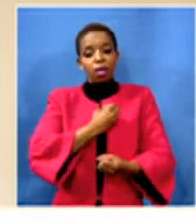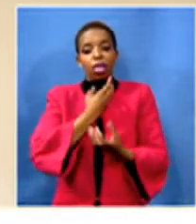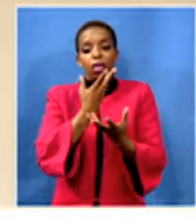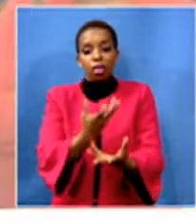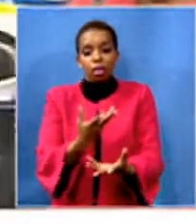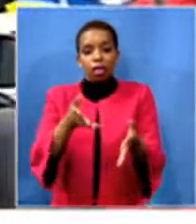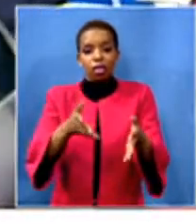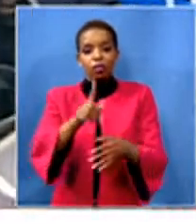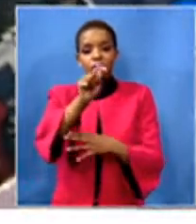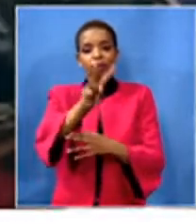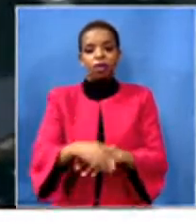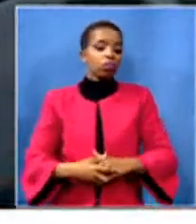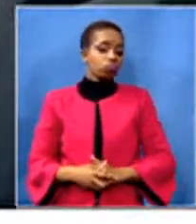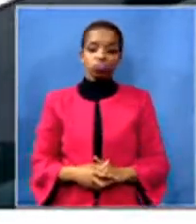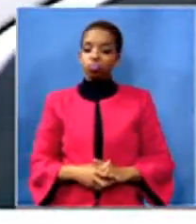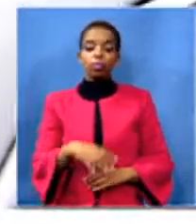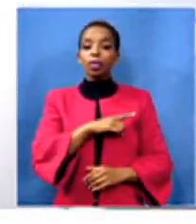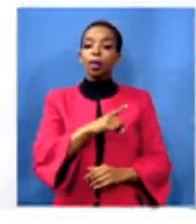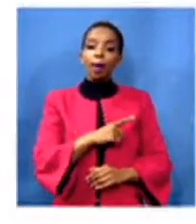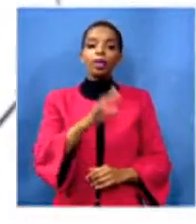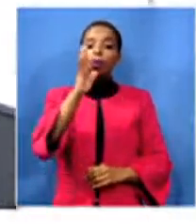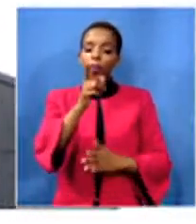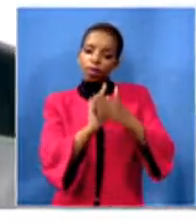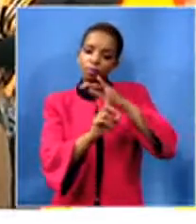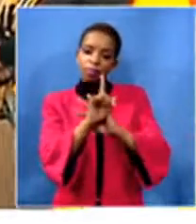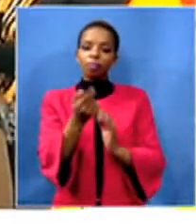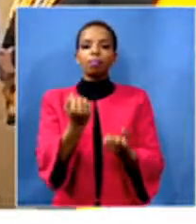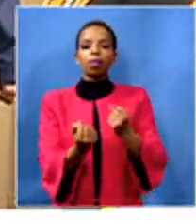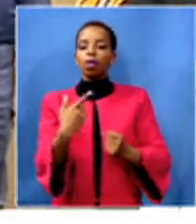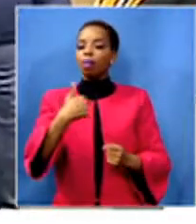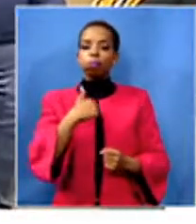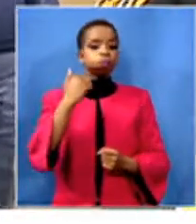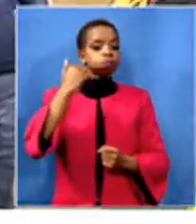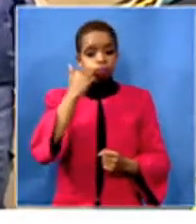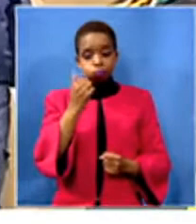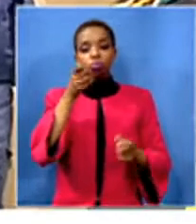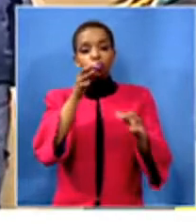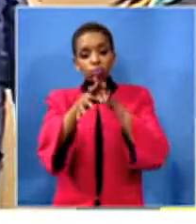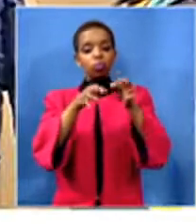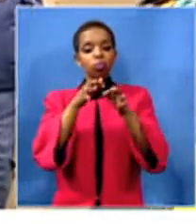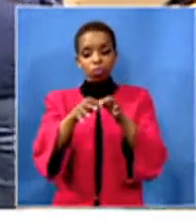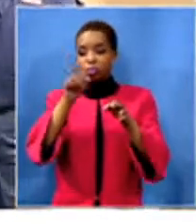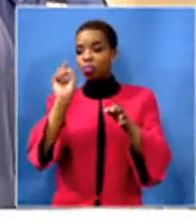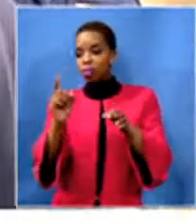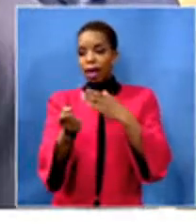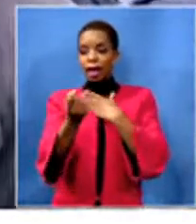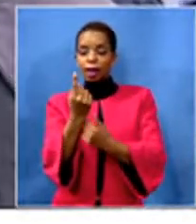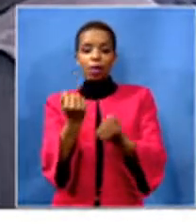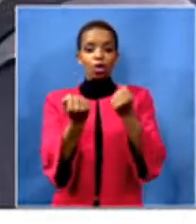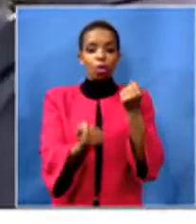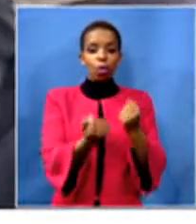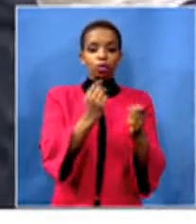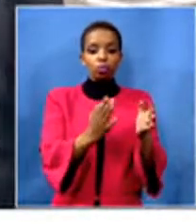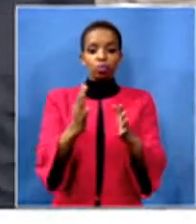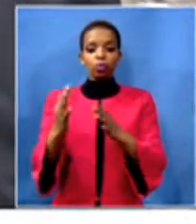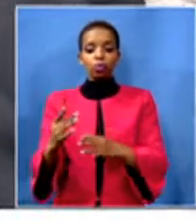we will be also going for trial at some stage. I don't want to preempt the trial itself. I don't want to run the trial on the media because the matter, it is